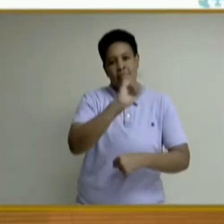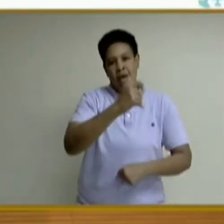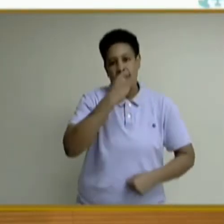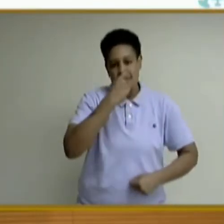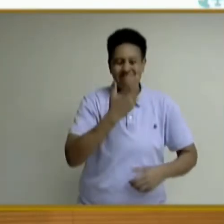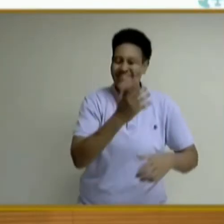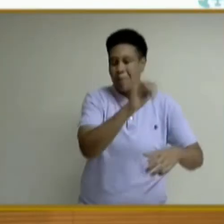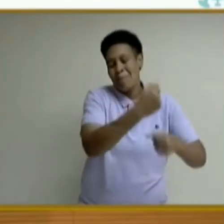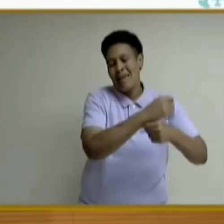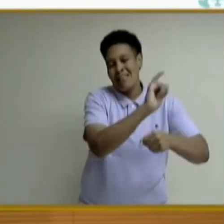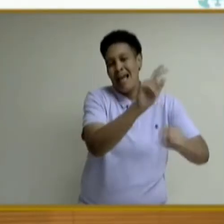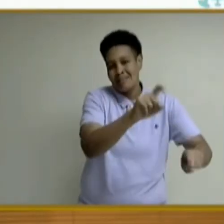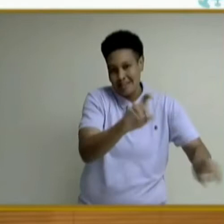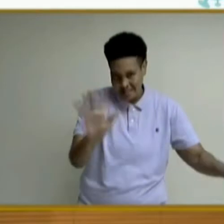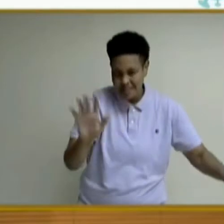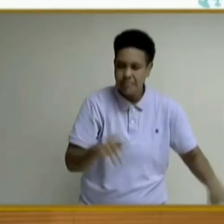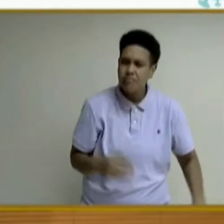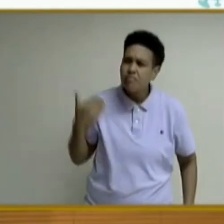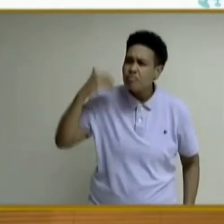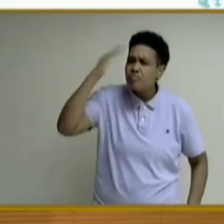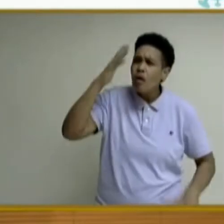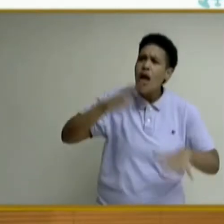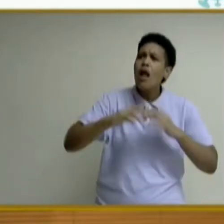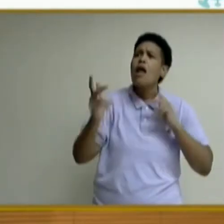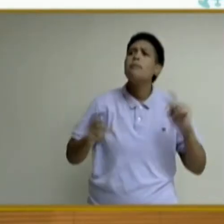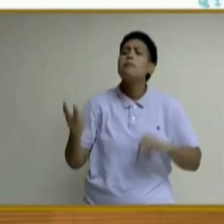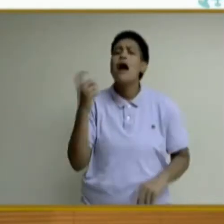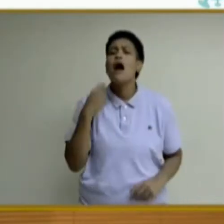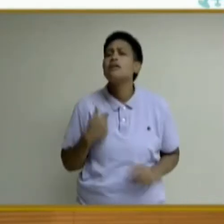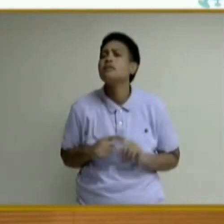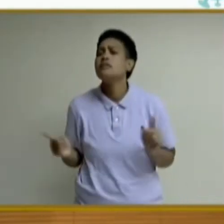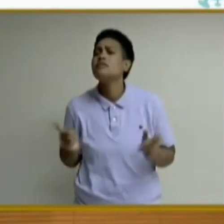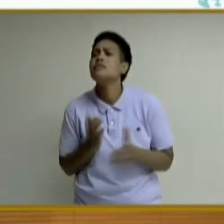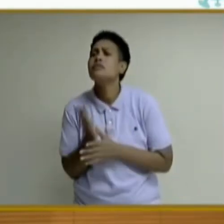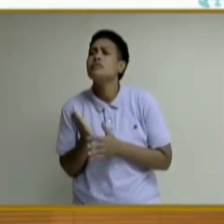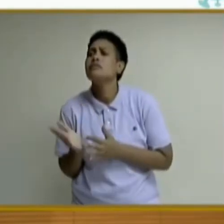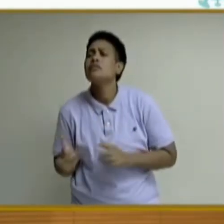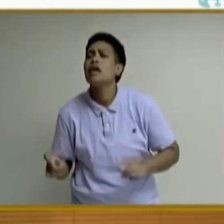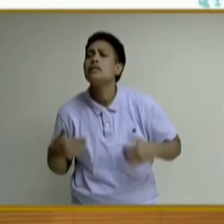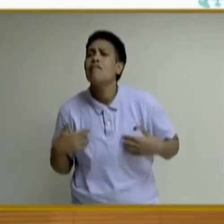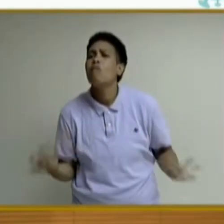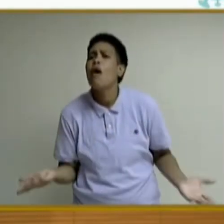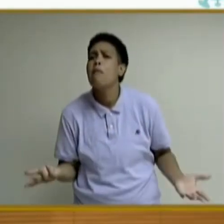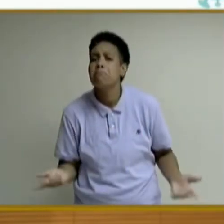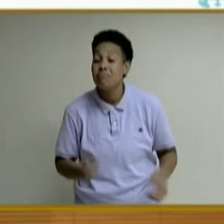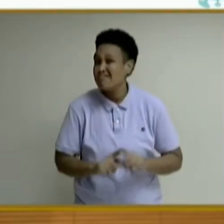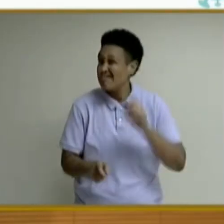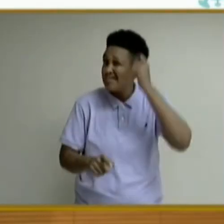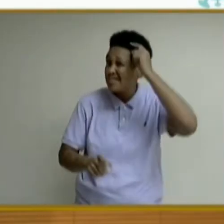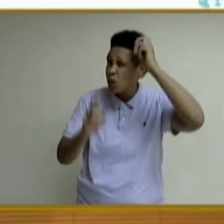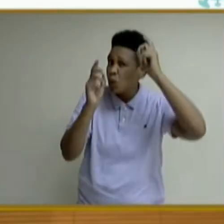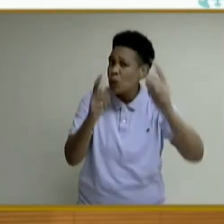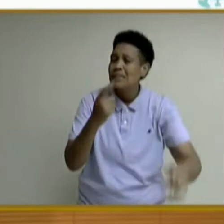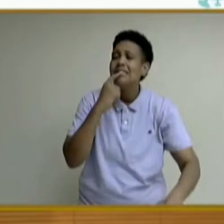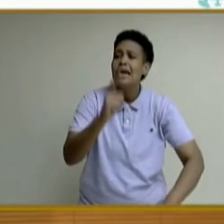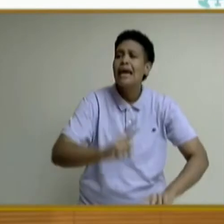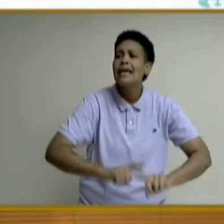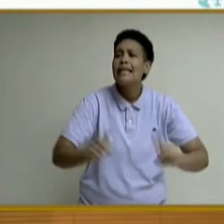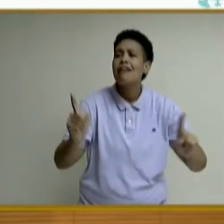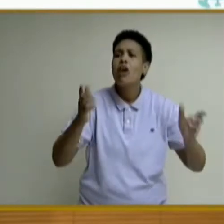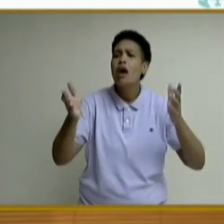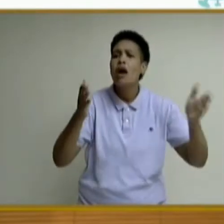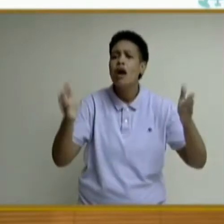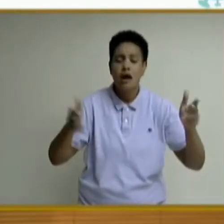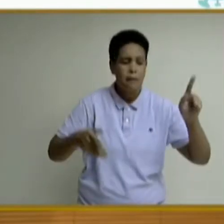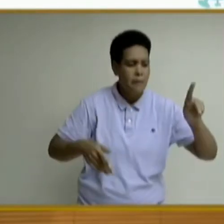of persons have been asking for alternative tests, but just quickly to say what the difference is between